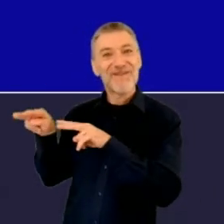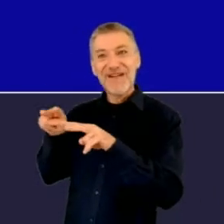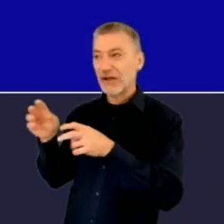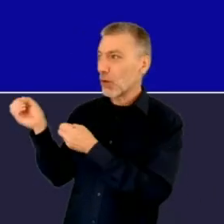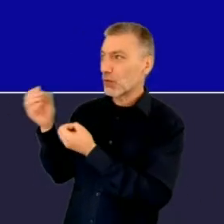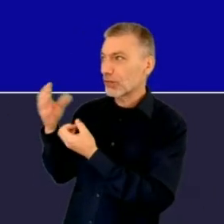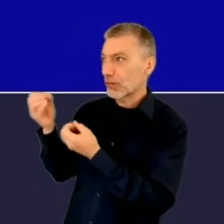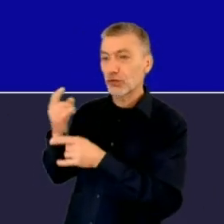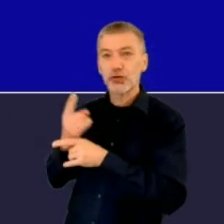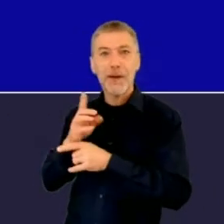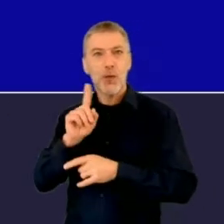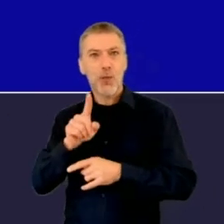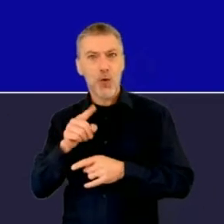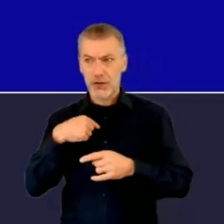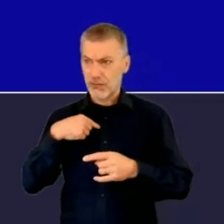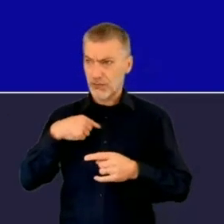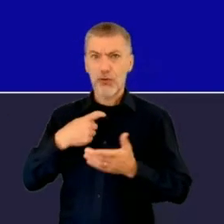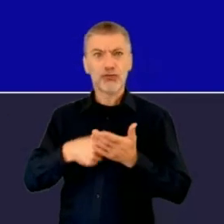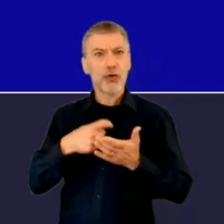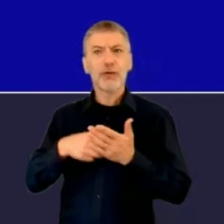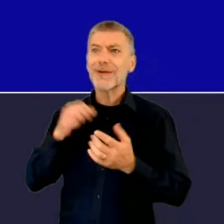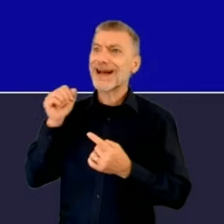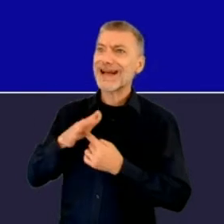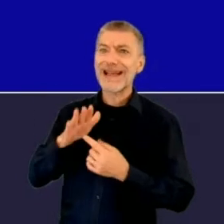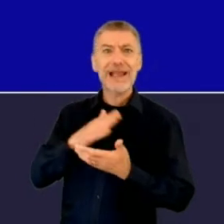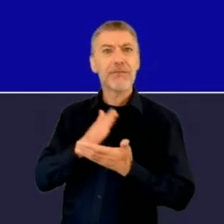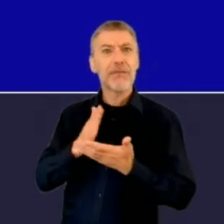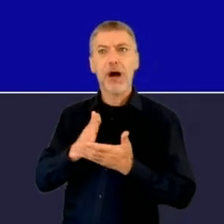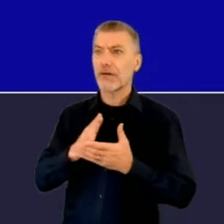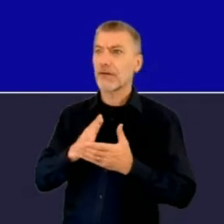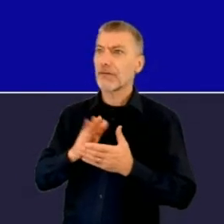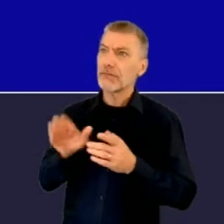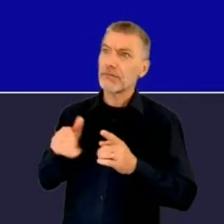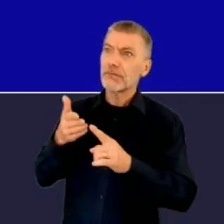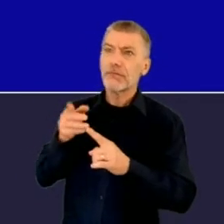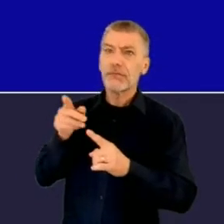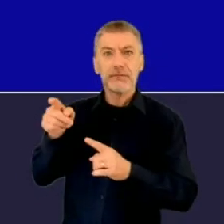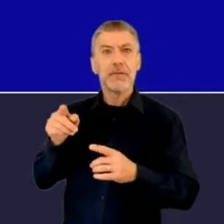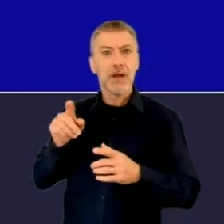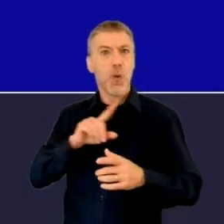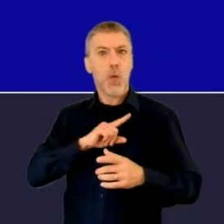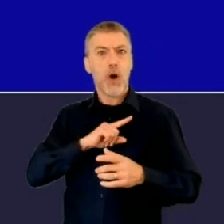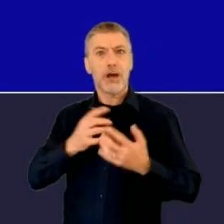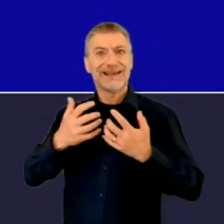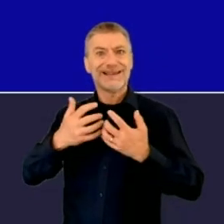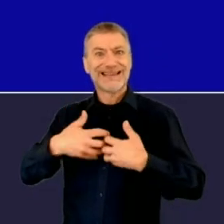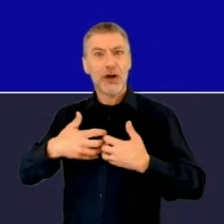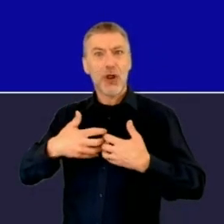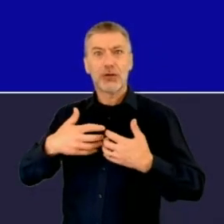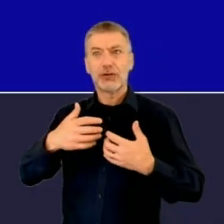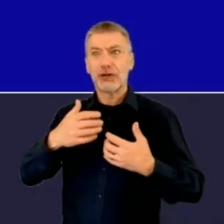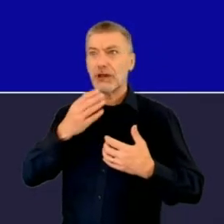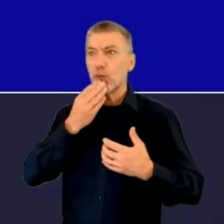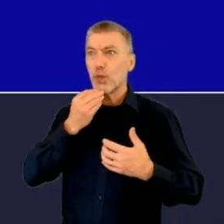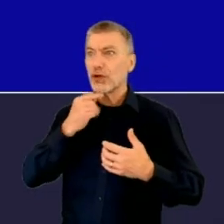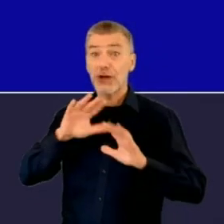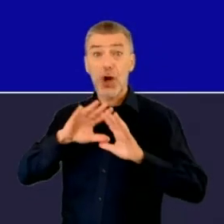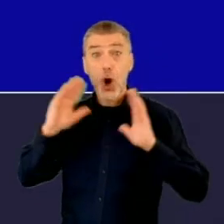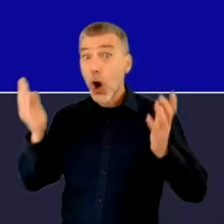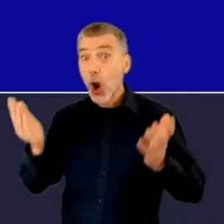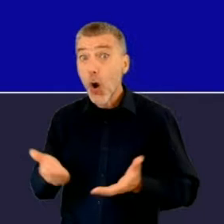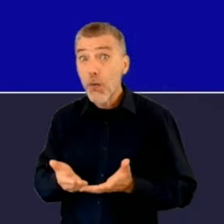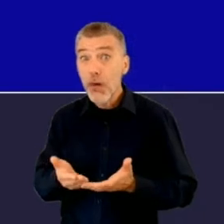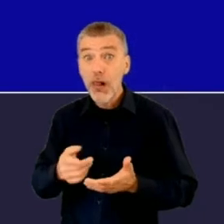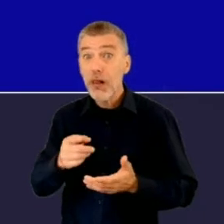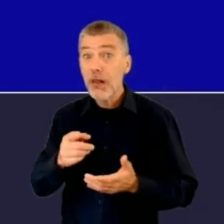that, because at the moment, a lot of the technologies that we are using around the world that you've probably used